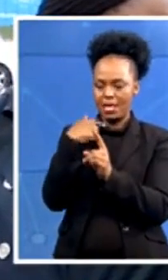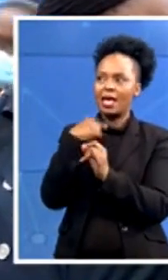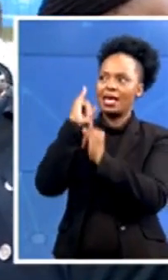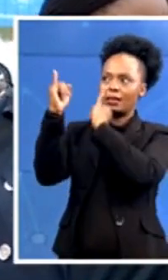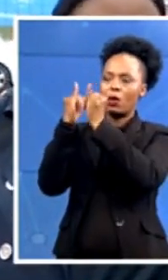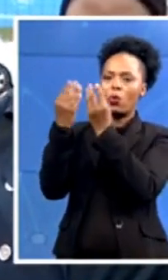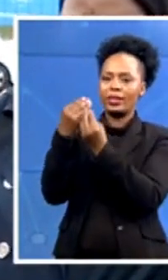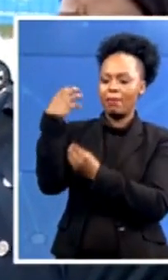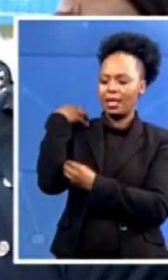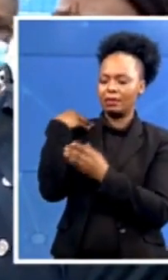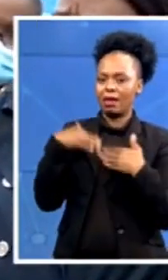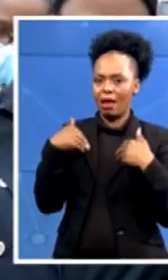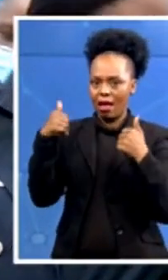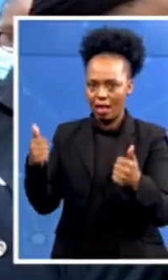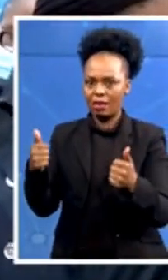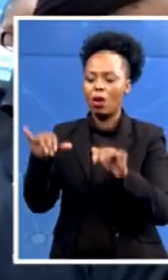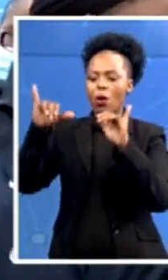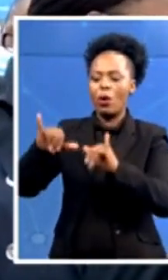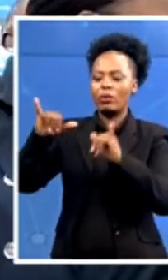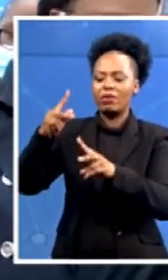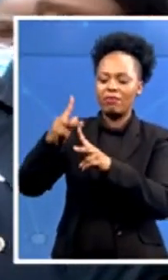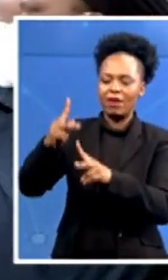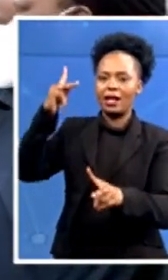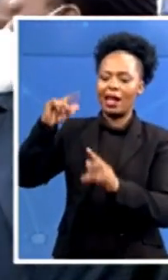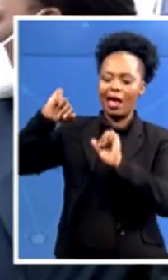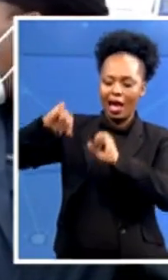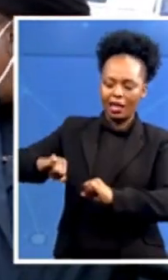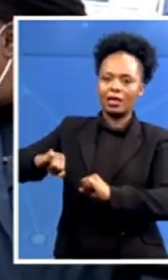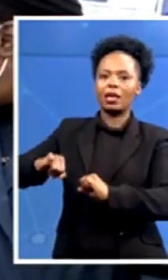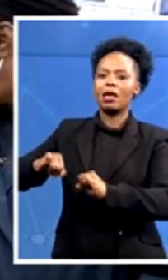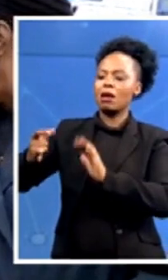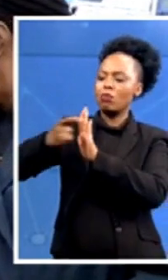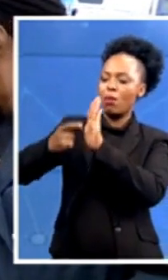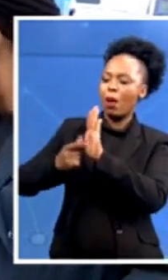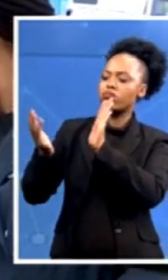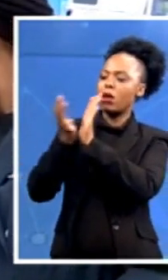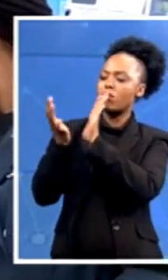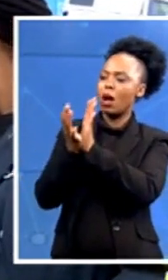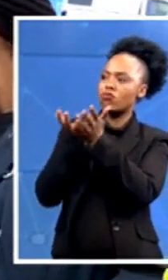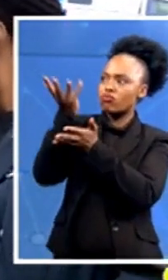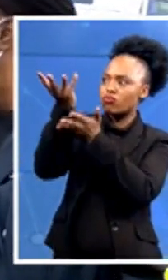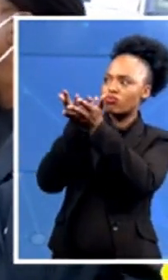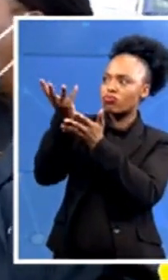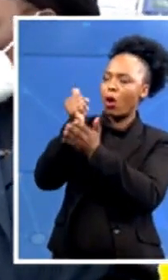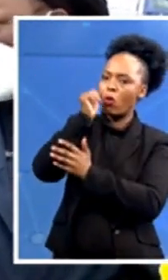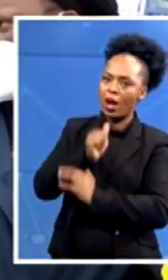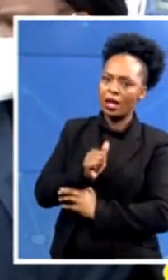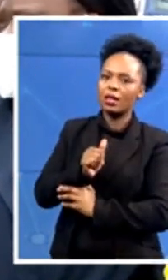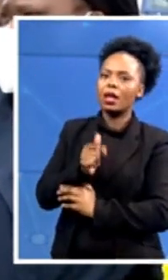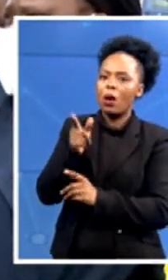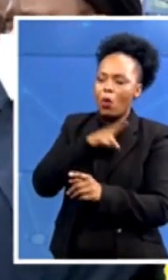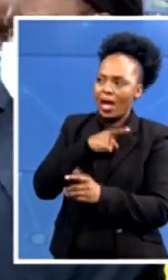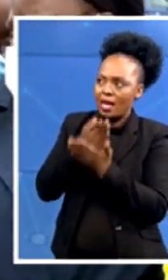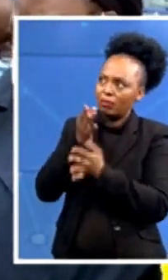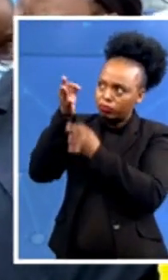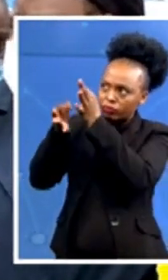the final, they've agreed that we need to talk so that we can give them more information. But we believe that after the